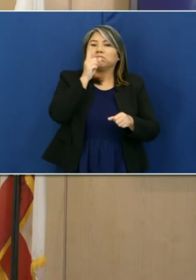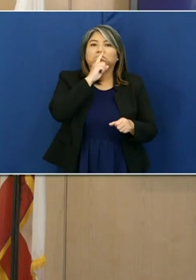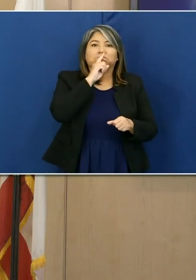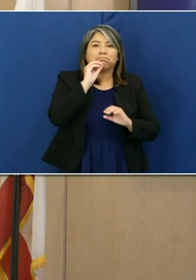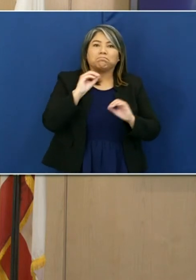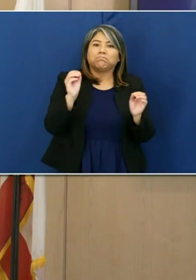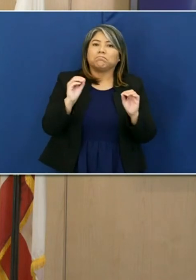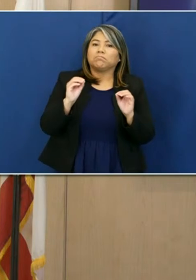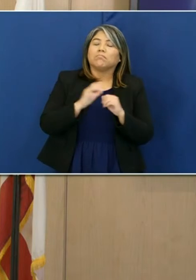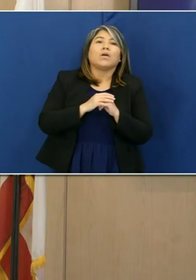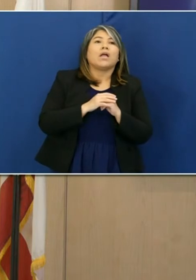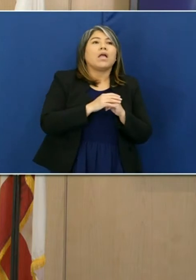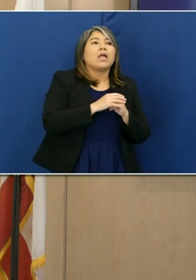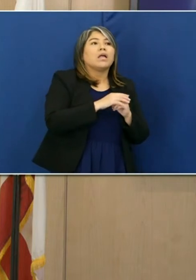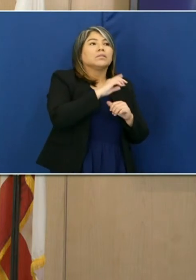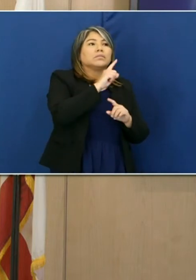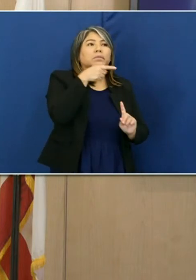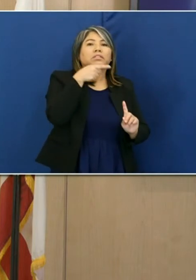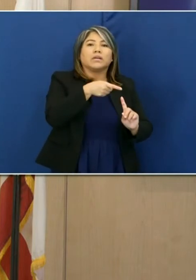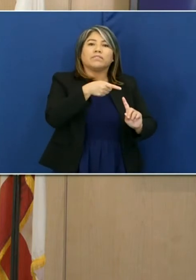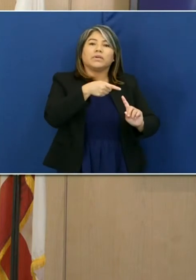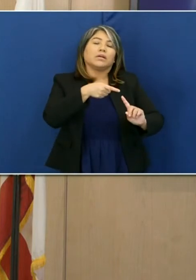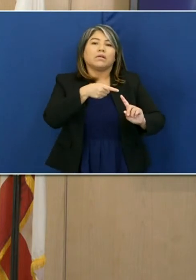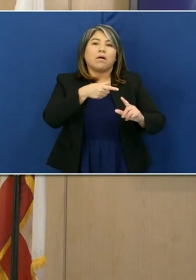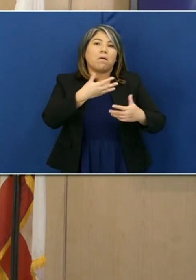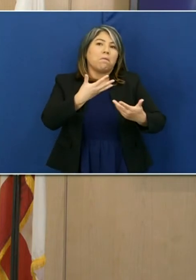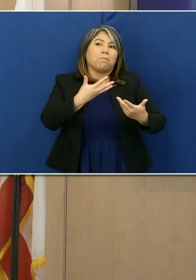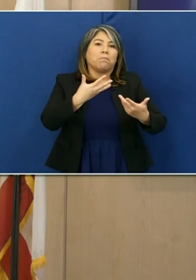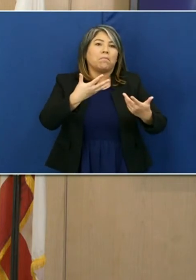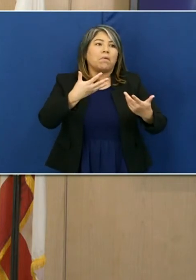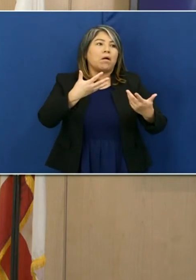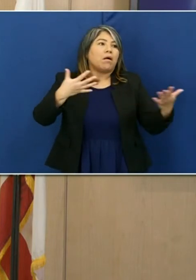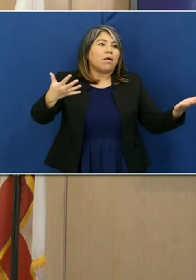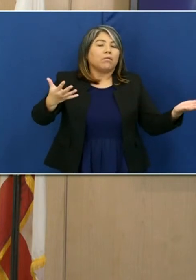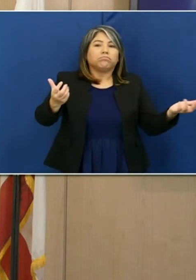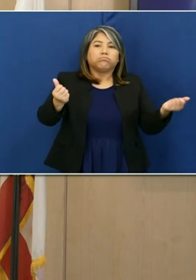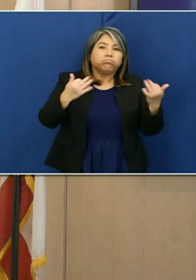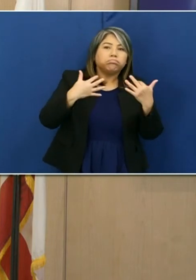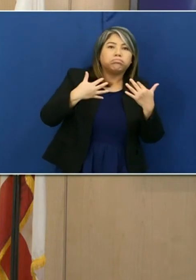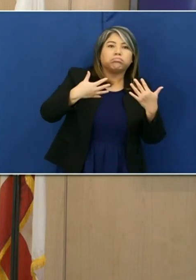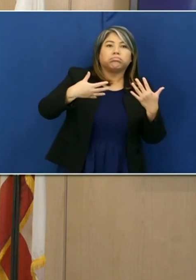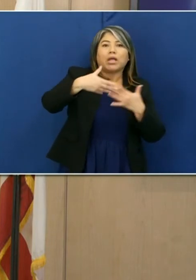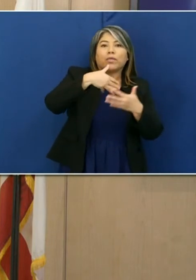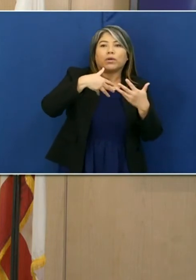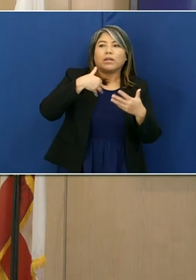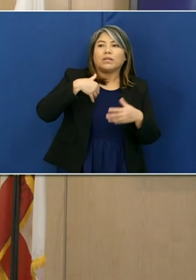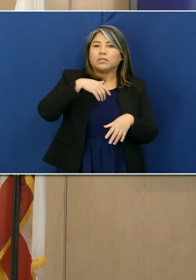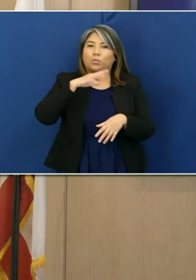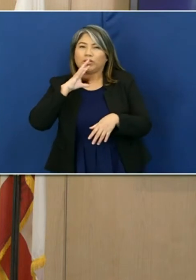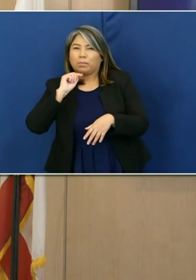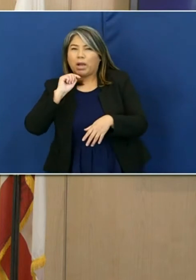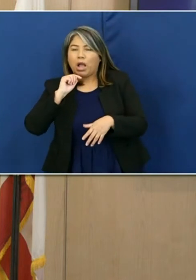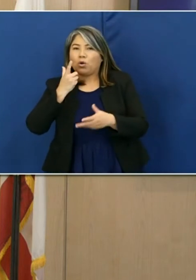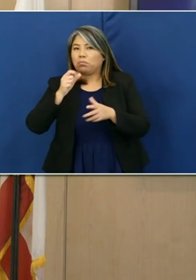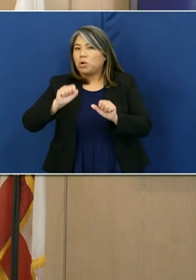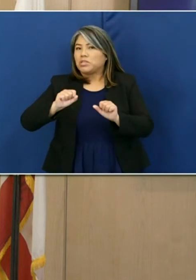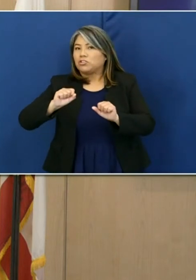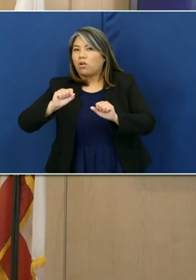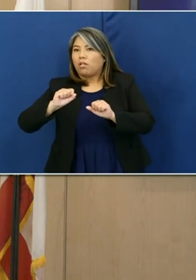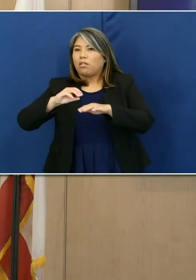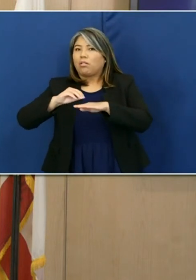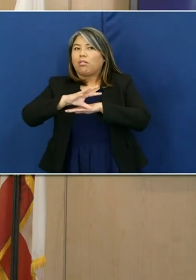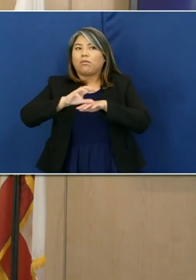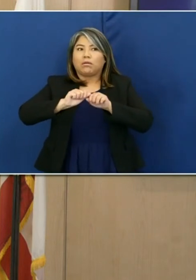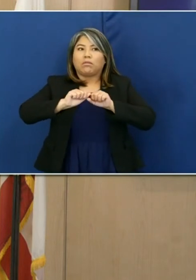and there was no specific gathering activity that we've talked about being the potential for a